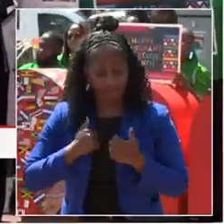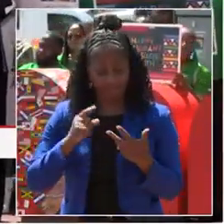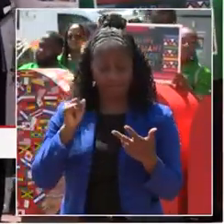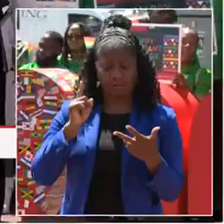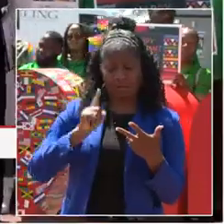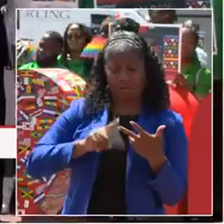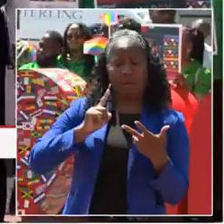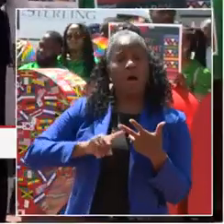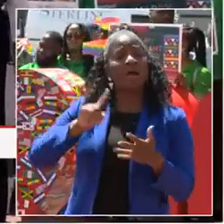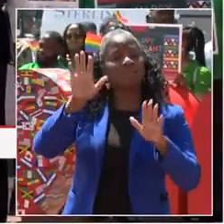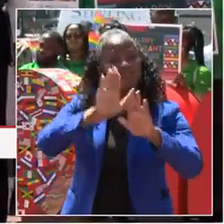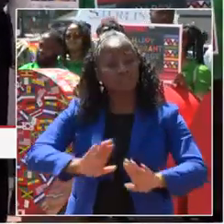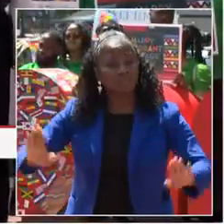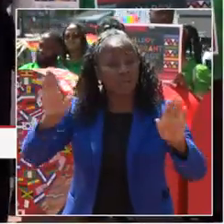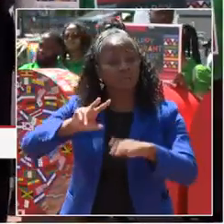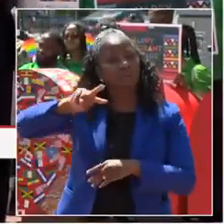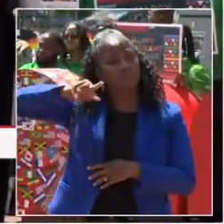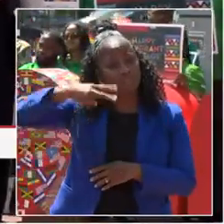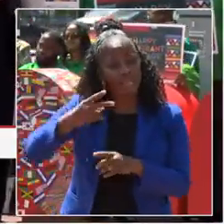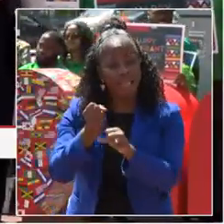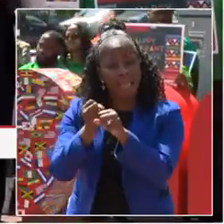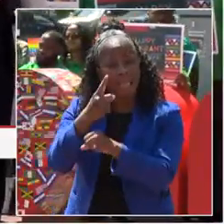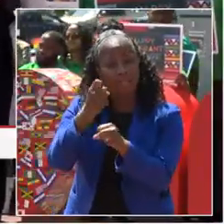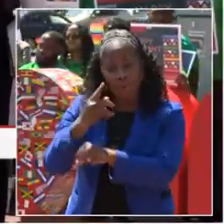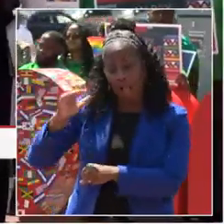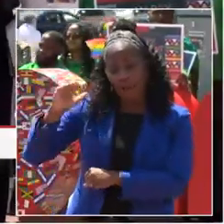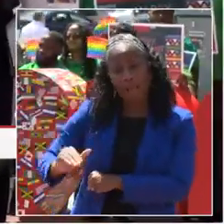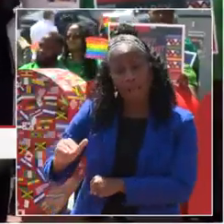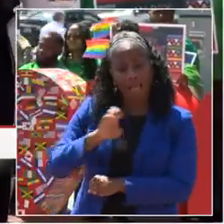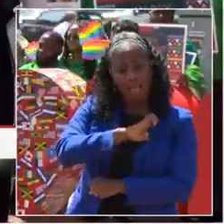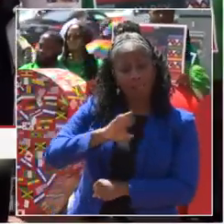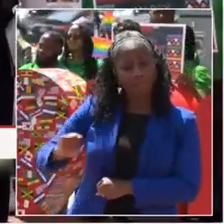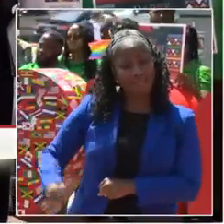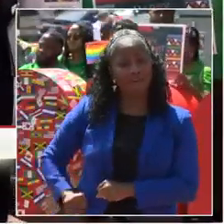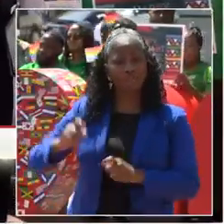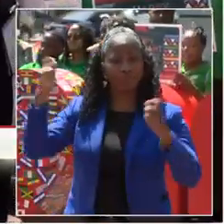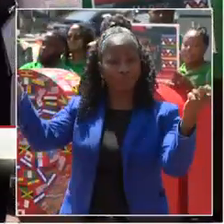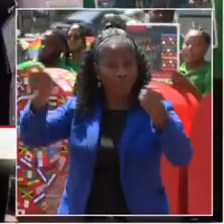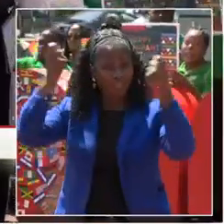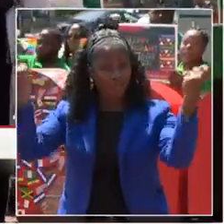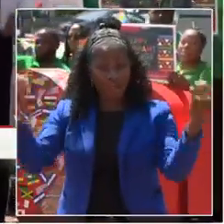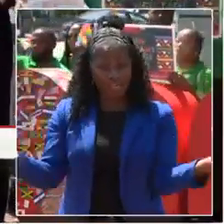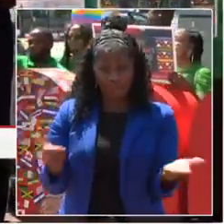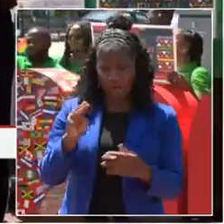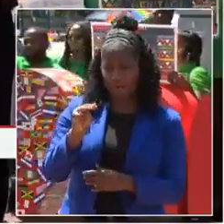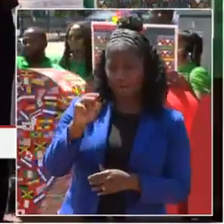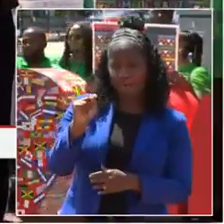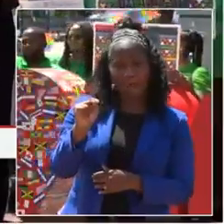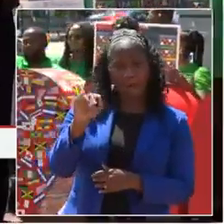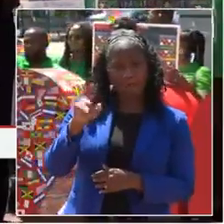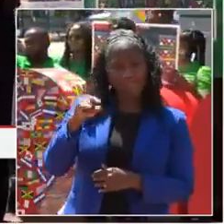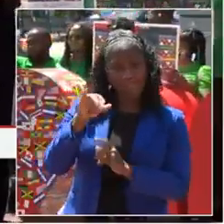we have the second annual Pequeño El Salvador Festival in Mount Pleasant.